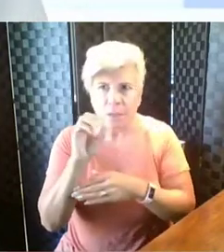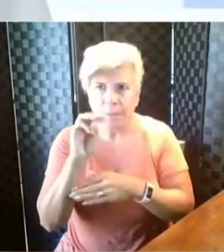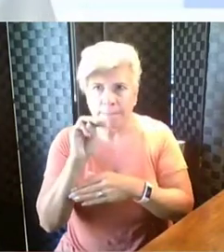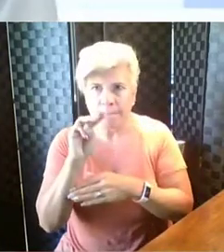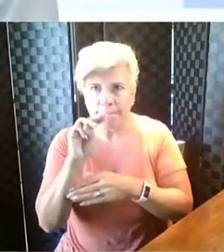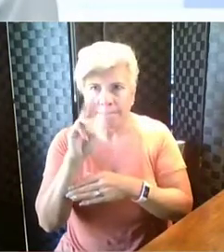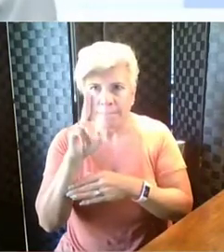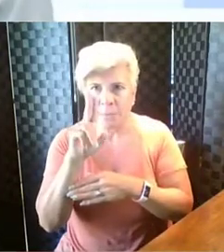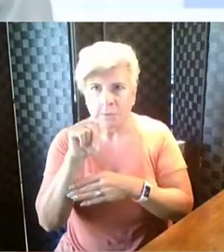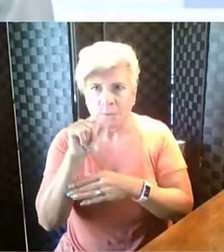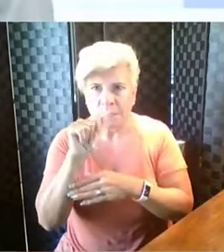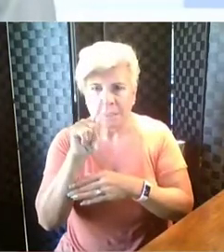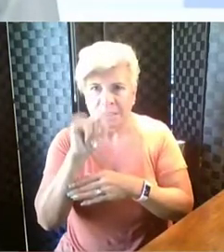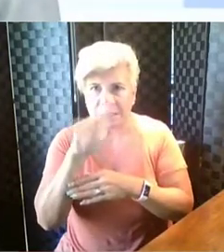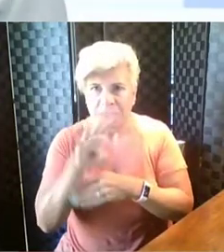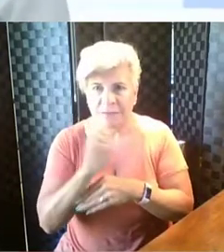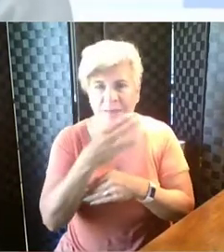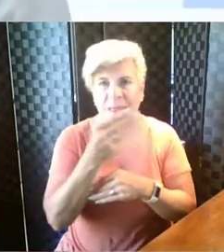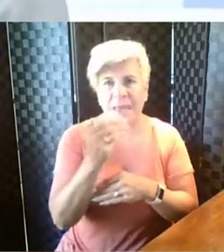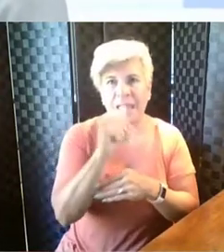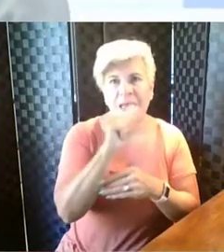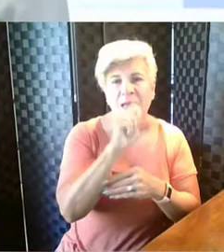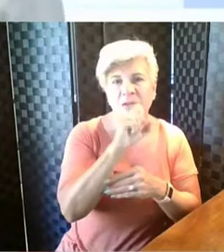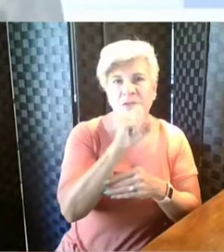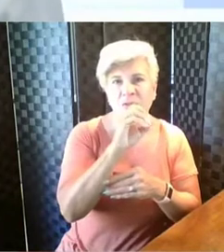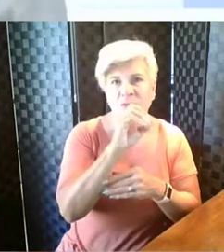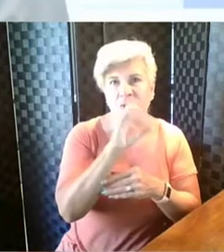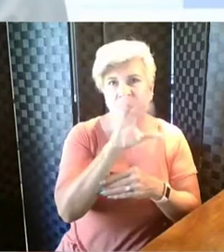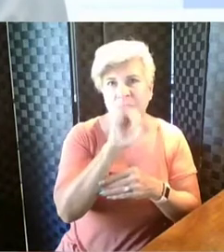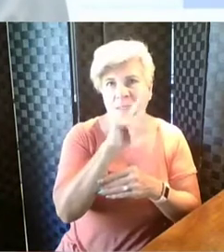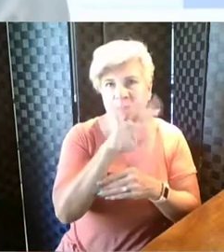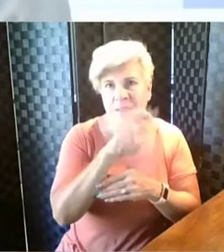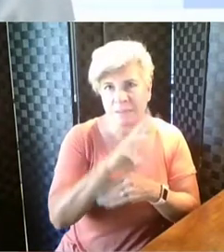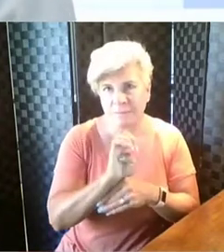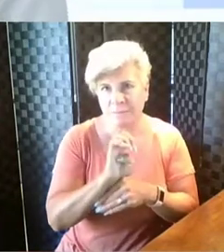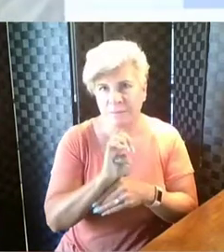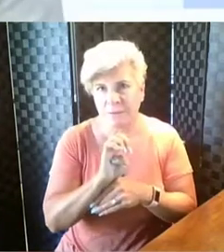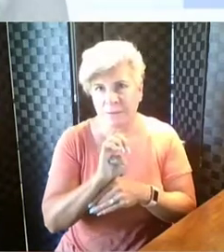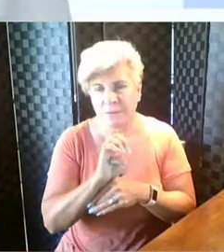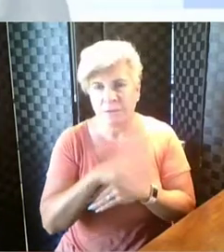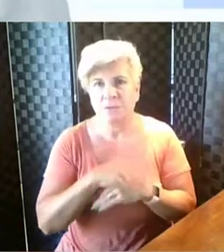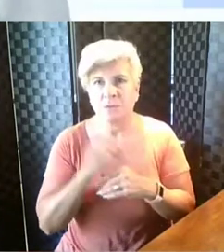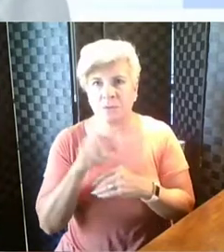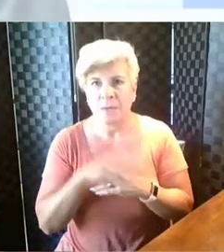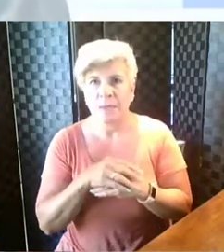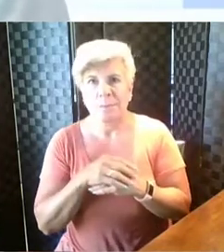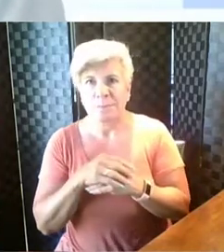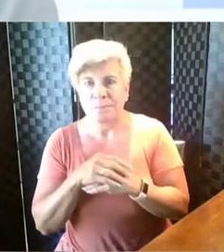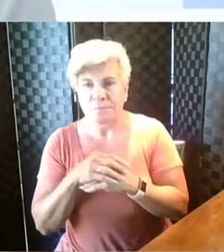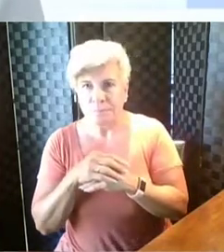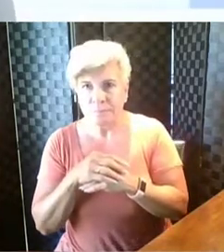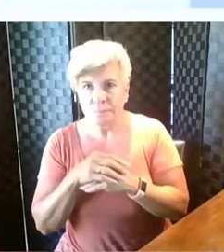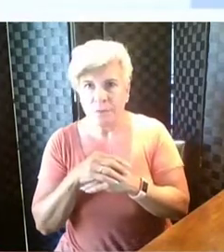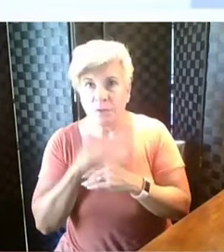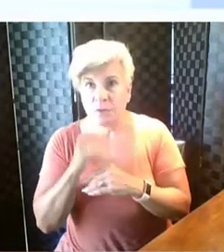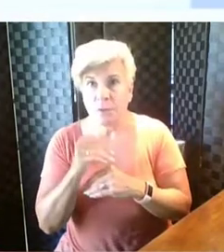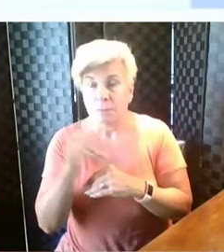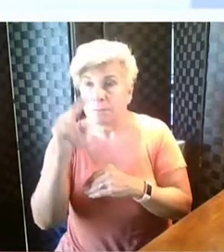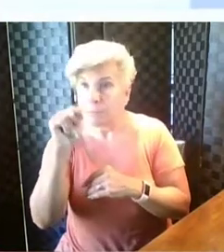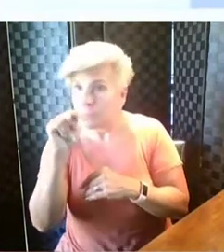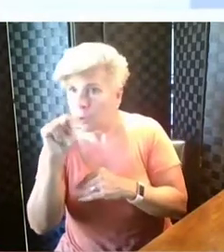commutative and associative. Say that with me, commutative. Be careful, don't put that in there. A lot of people try to